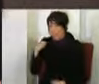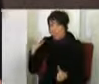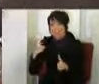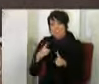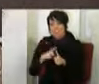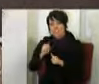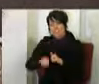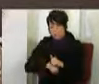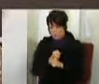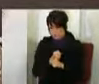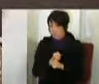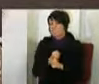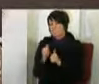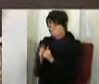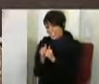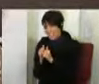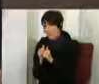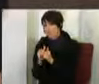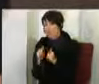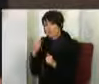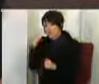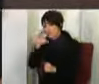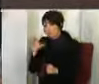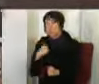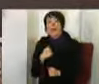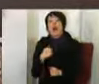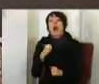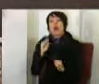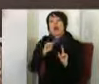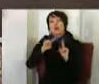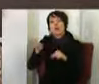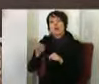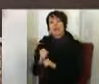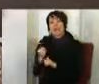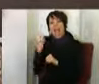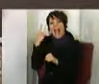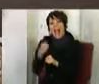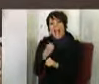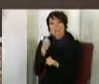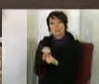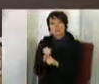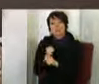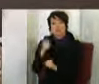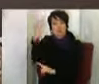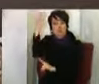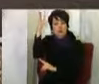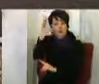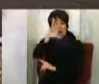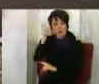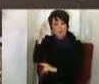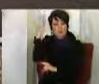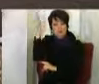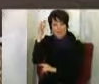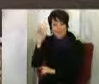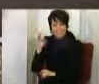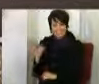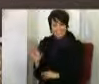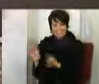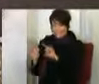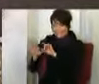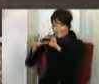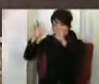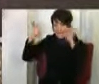but for the second year in a row, I've been able to be at the annual tree lighting of the Church of Jesus Christ of Latter-day Saints at